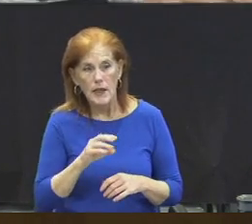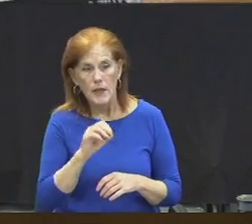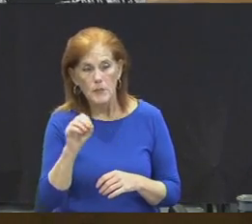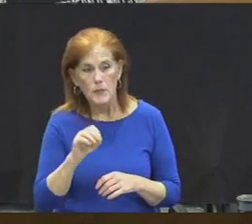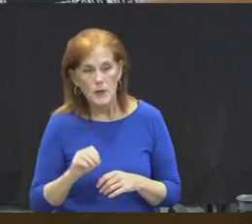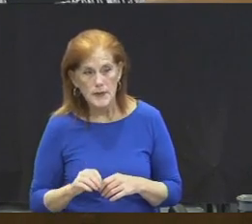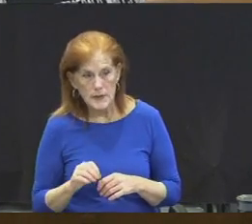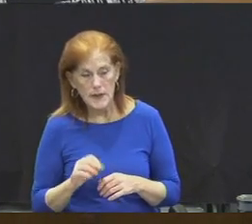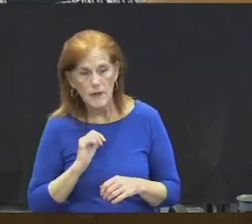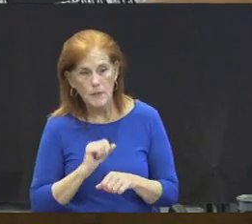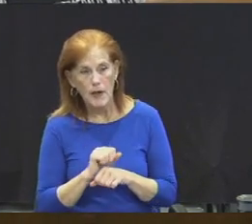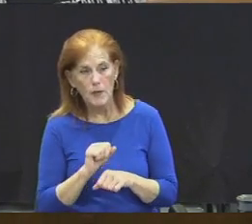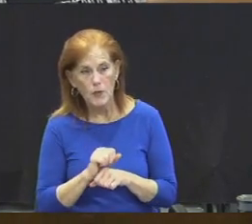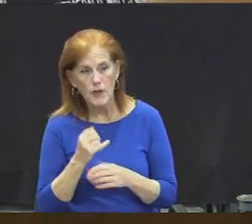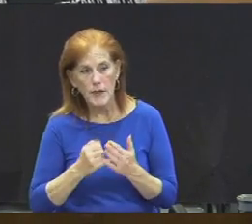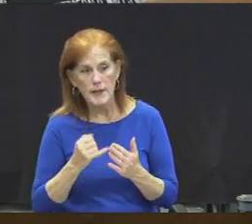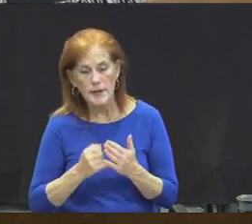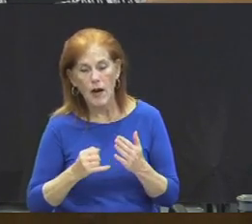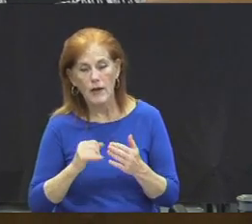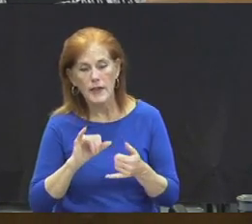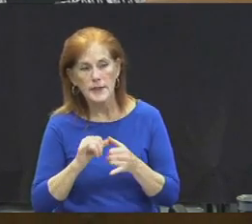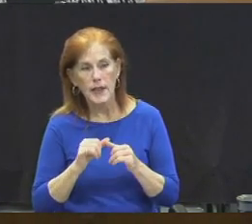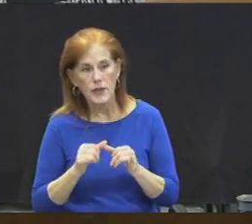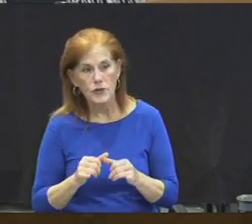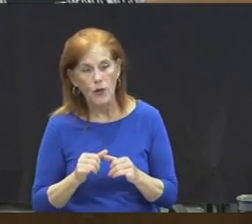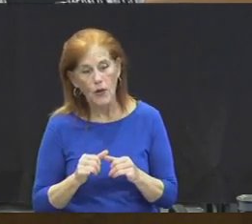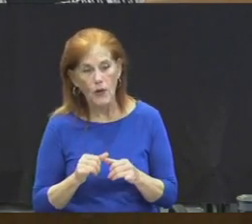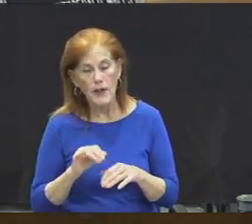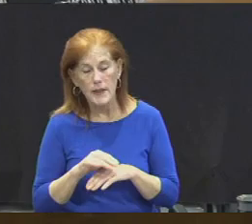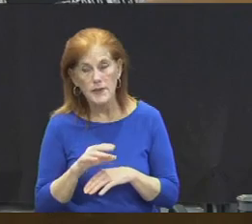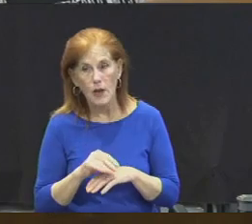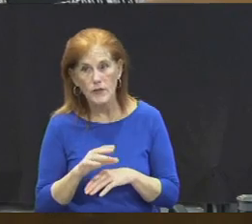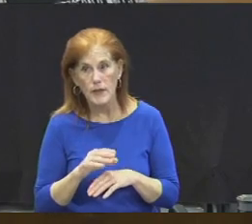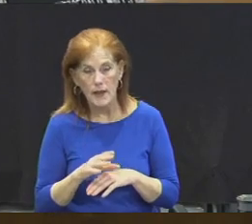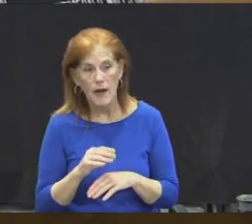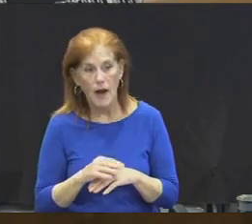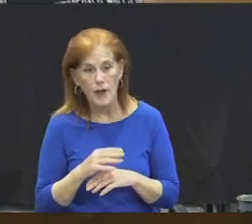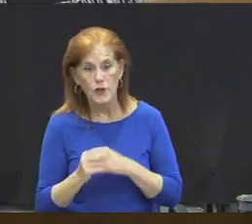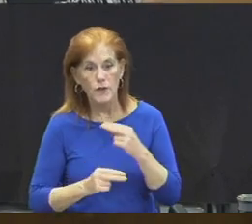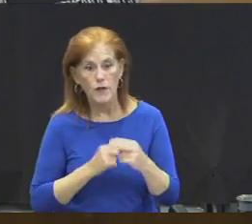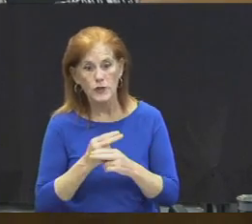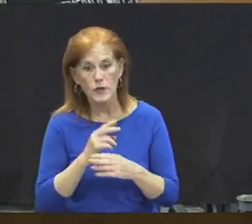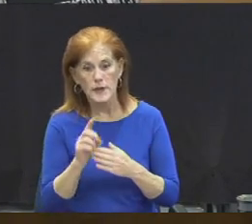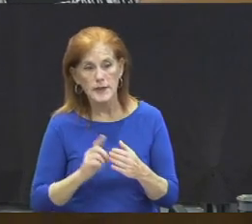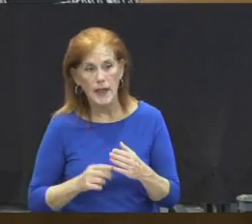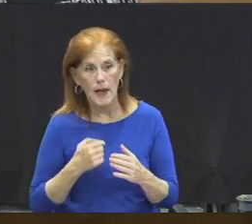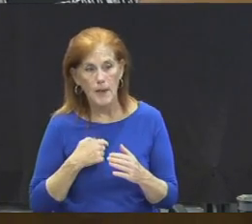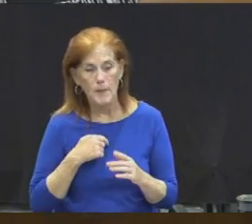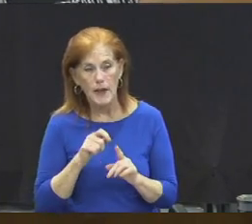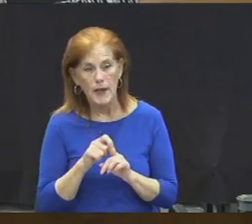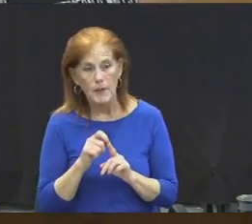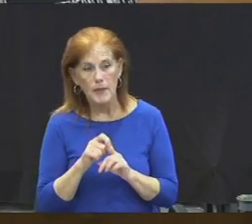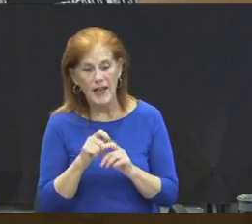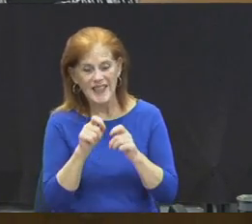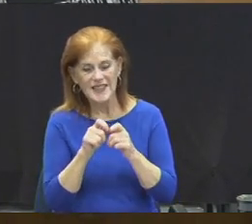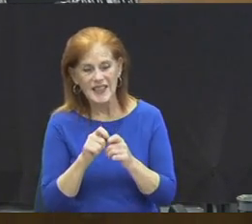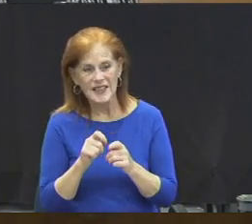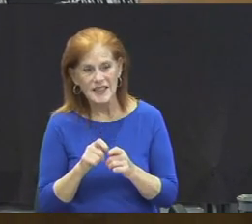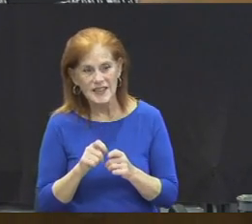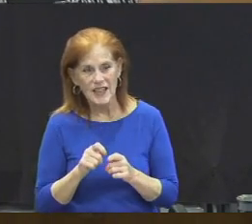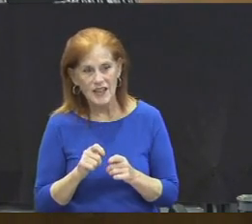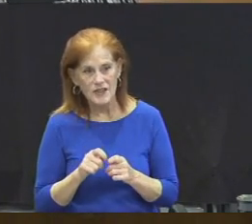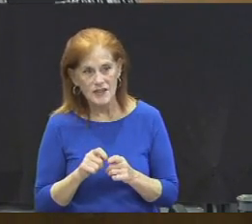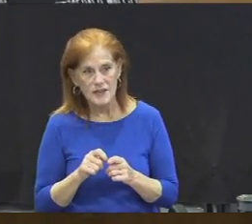work is in architectural consulting around universal design, so I may pick on some details that are different in person